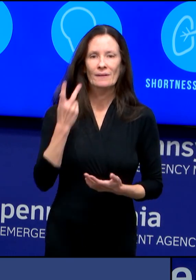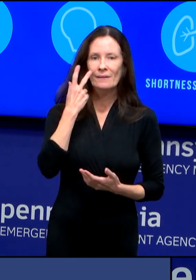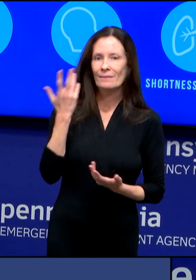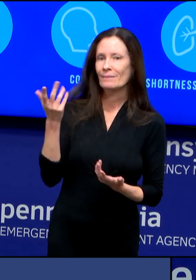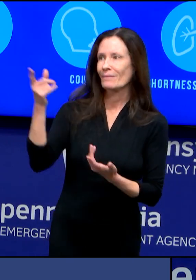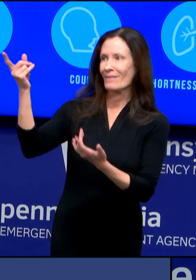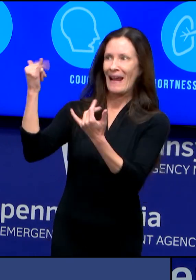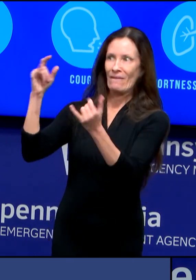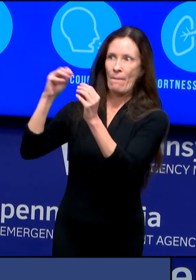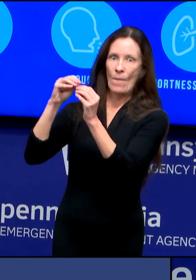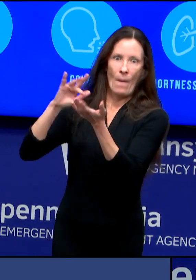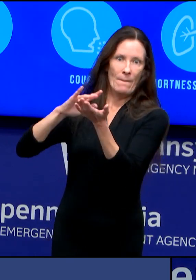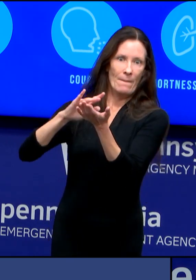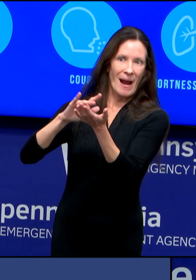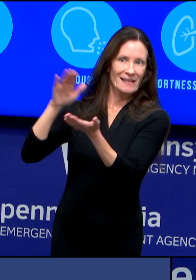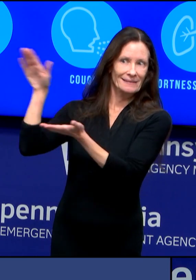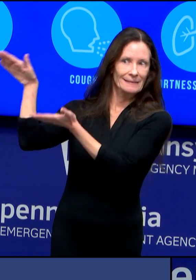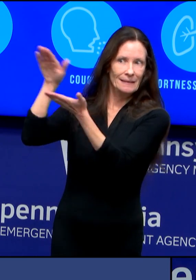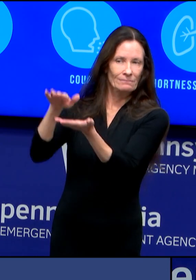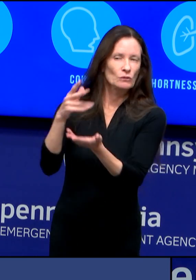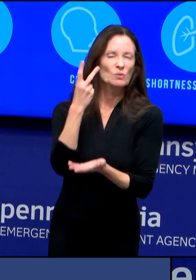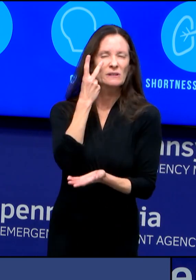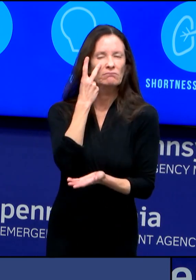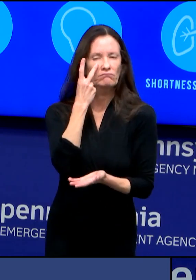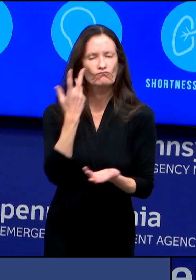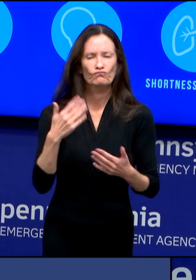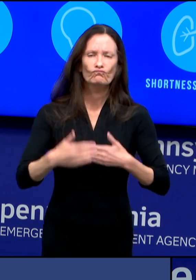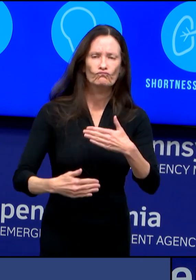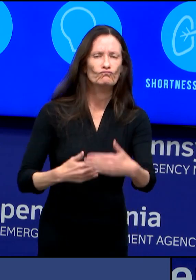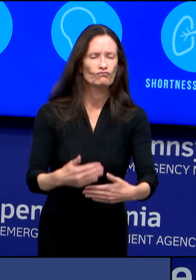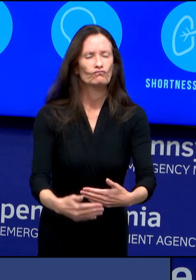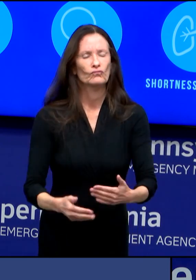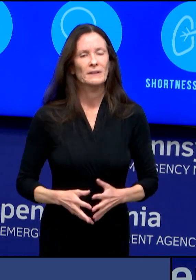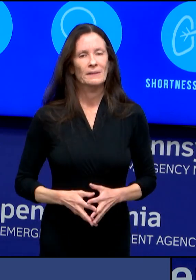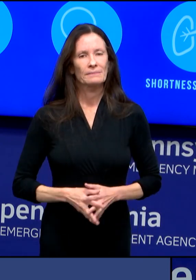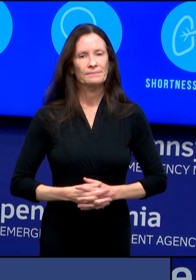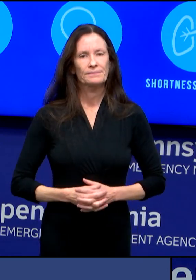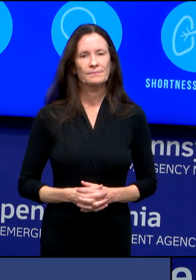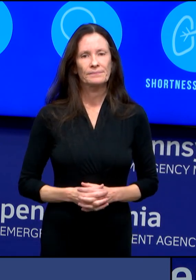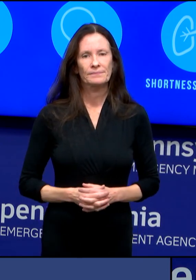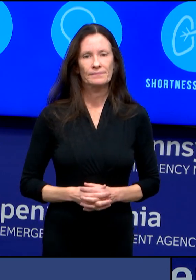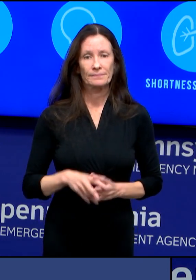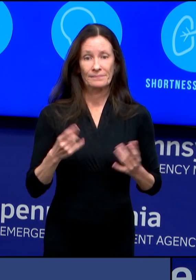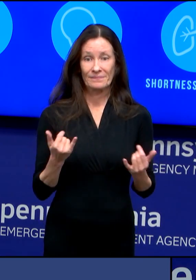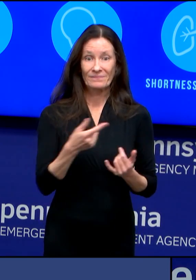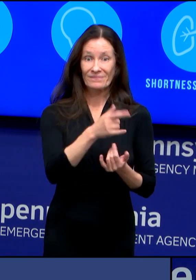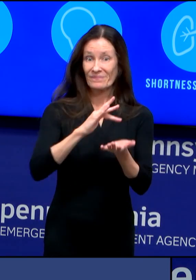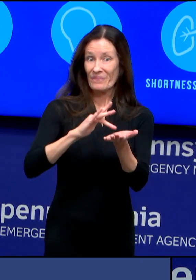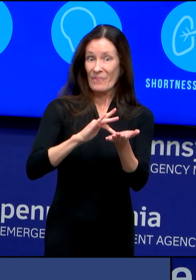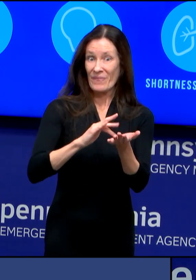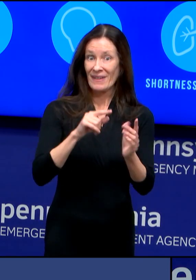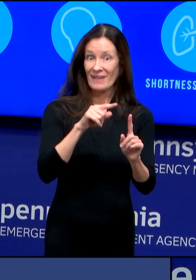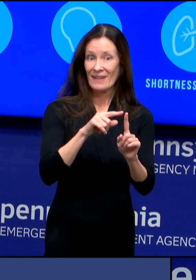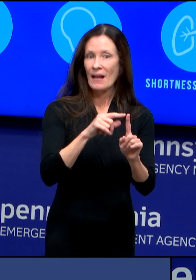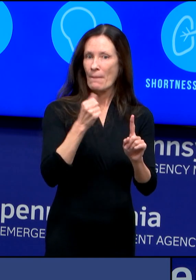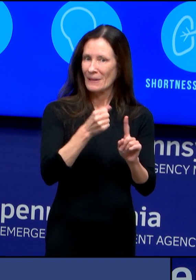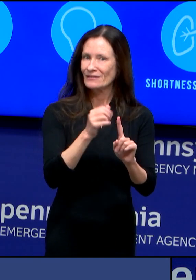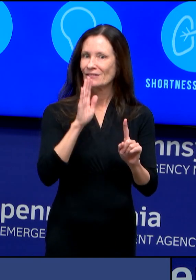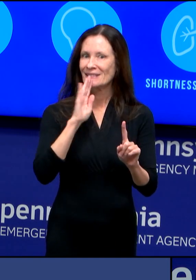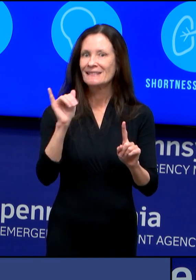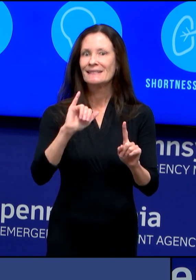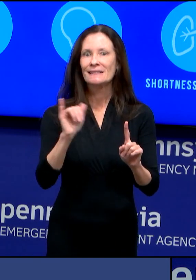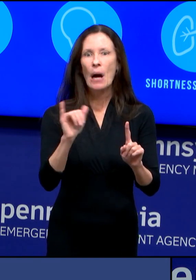communication with Department of Human Services and Medicaid about that today. From ABC 27 Secretary, a number